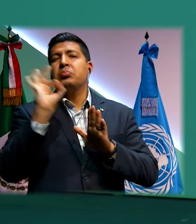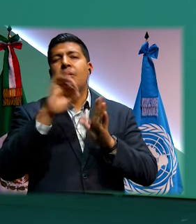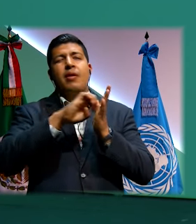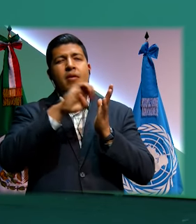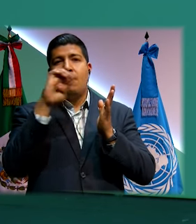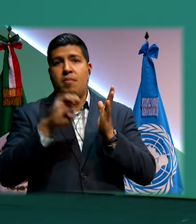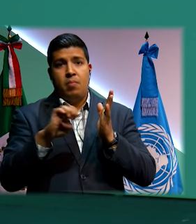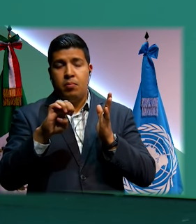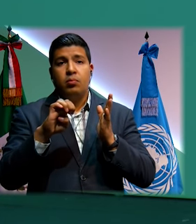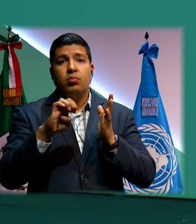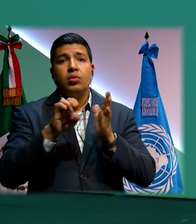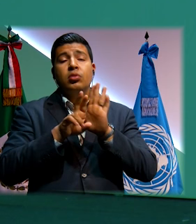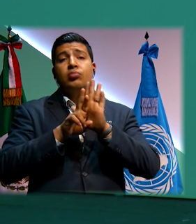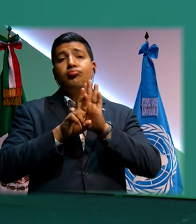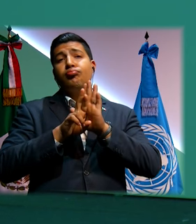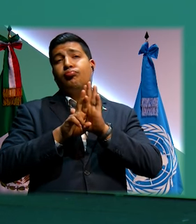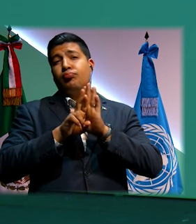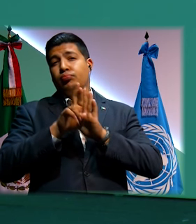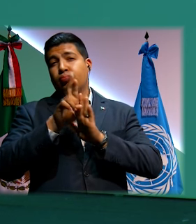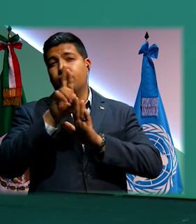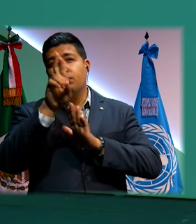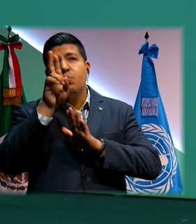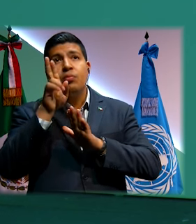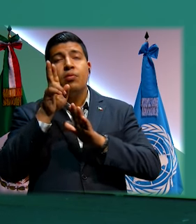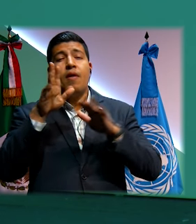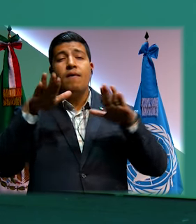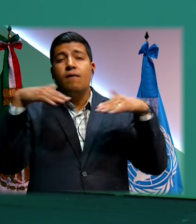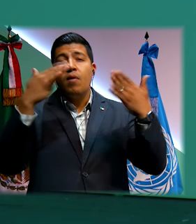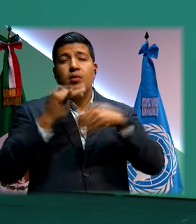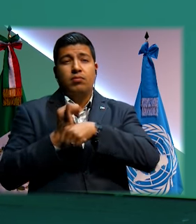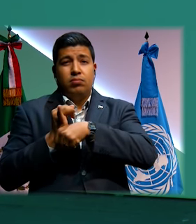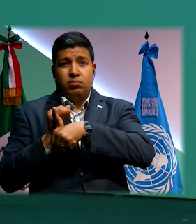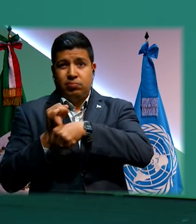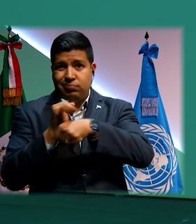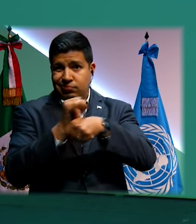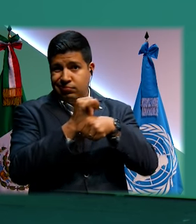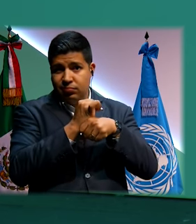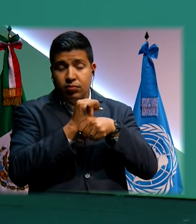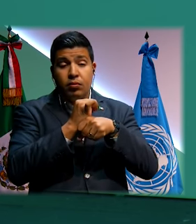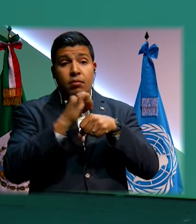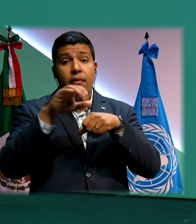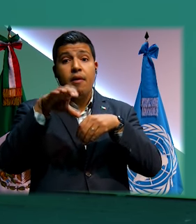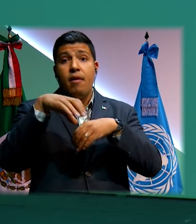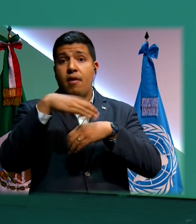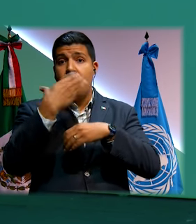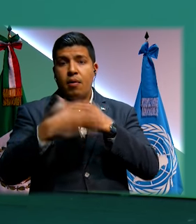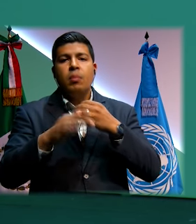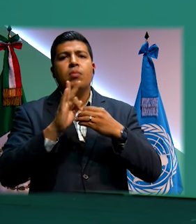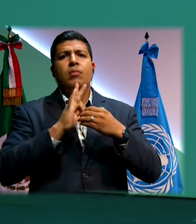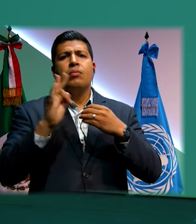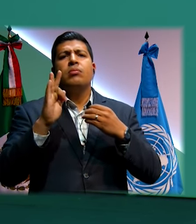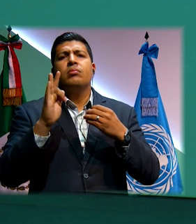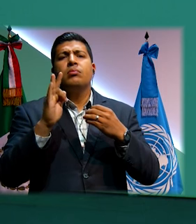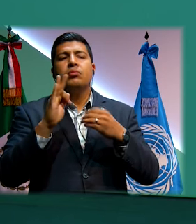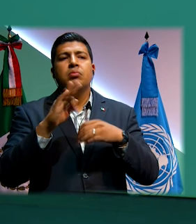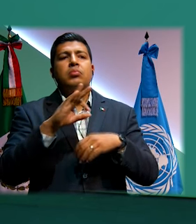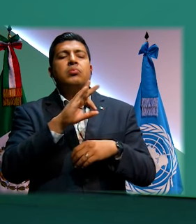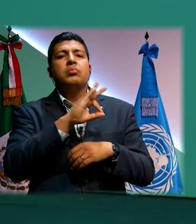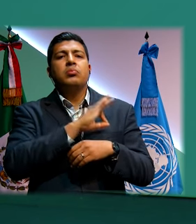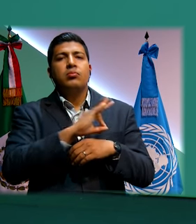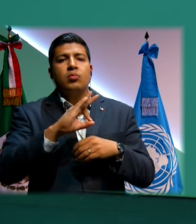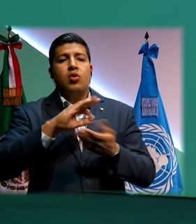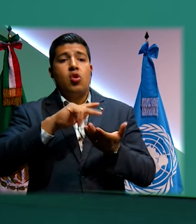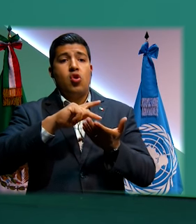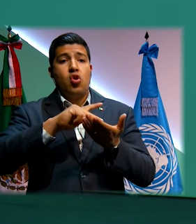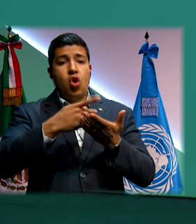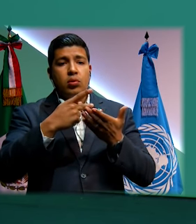when it finishes, could be repurposed as a node of an interplanetary backbone. And so over the decades of